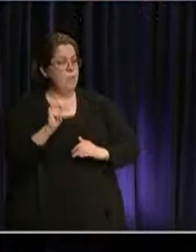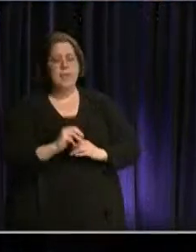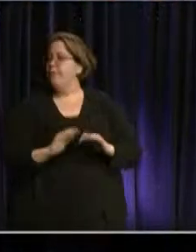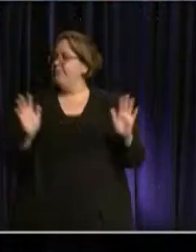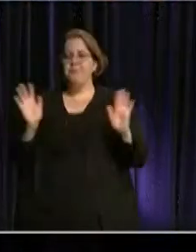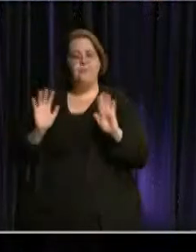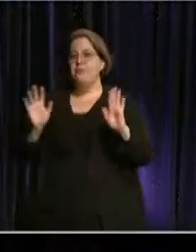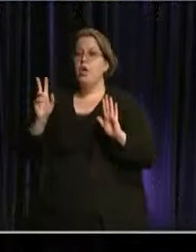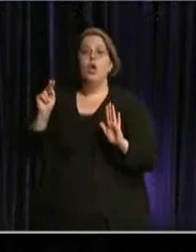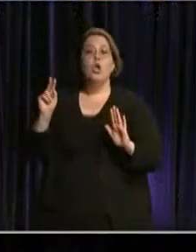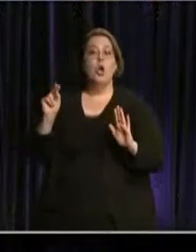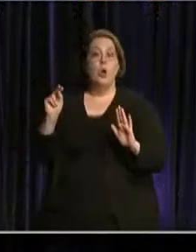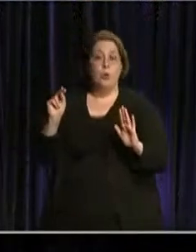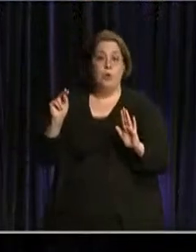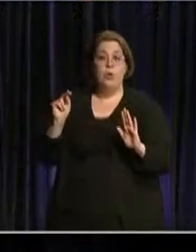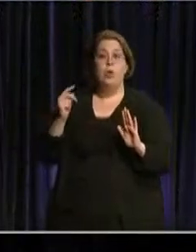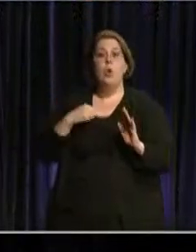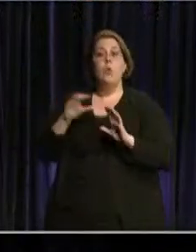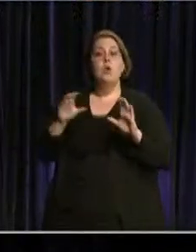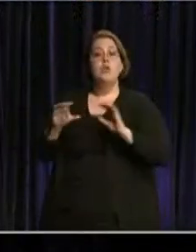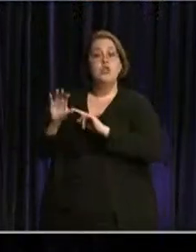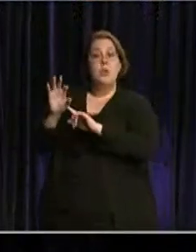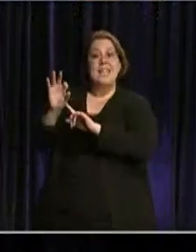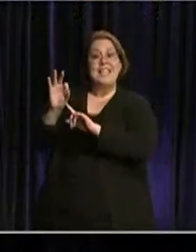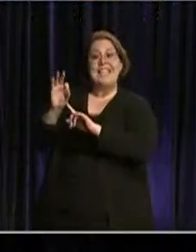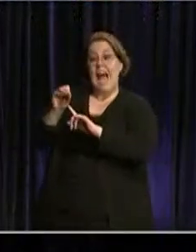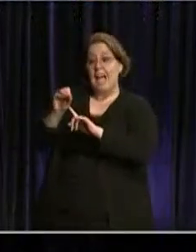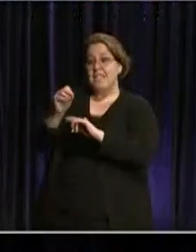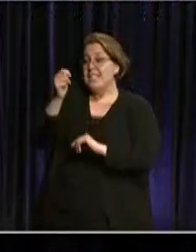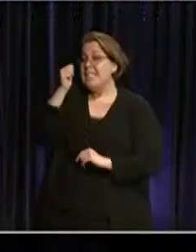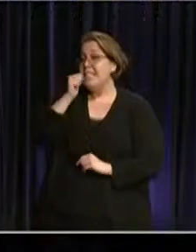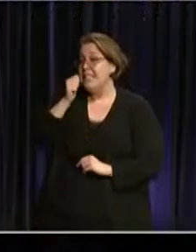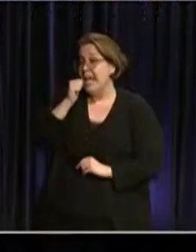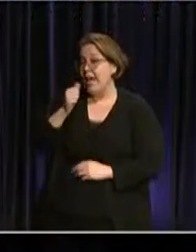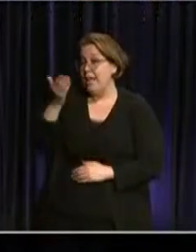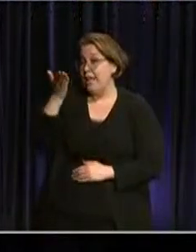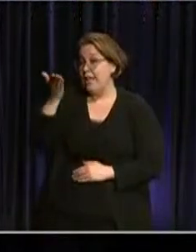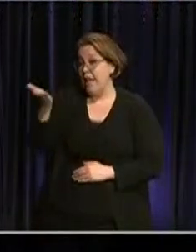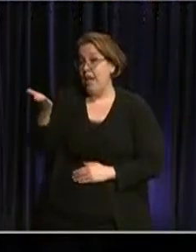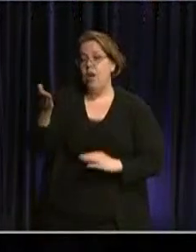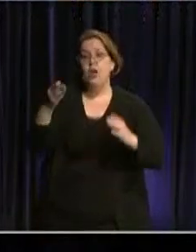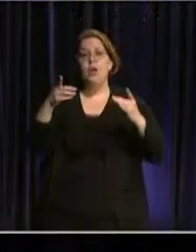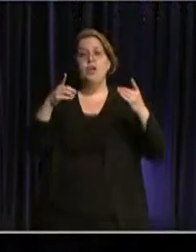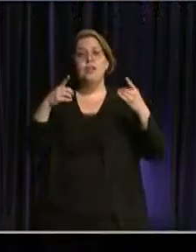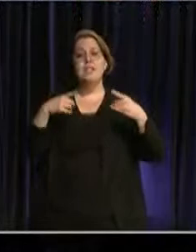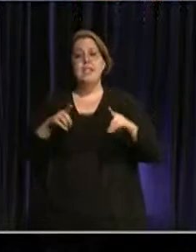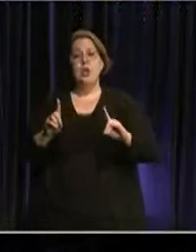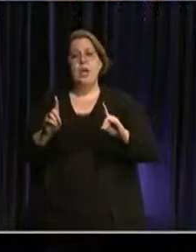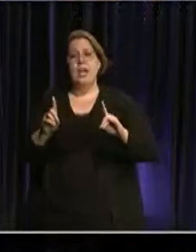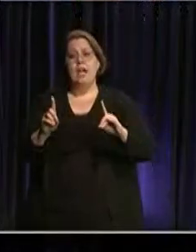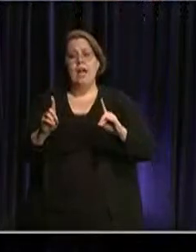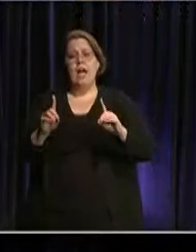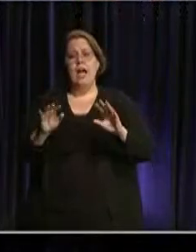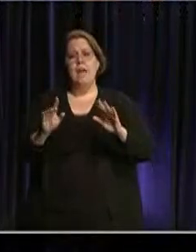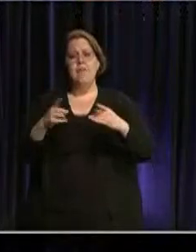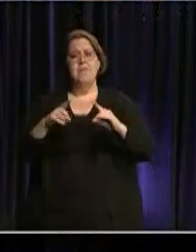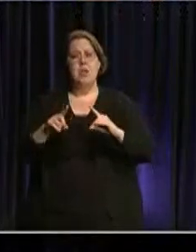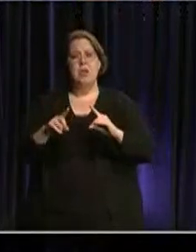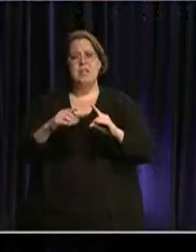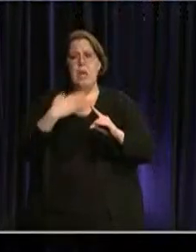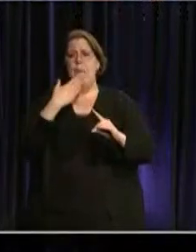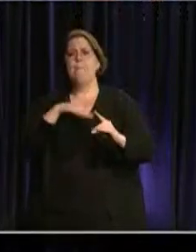they did, we were doing 90 a day out there during the bad part of